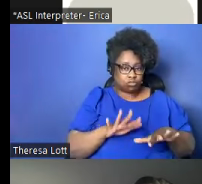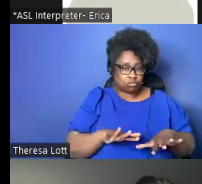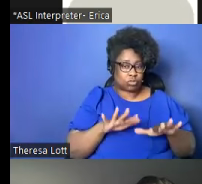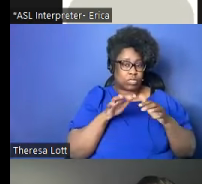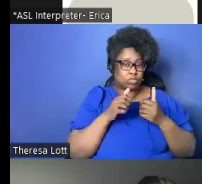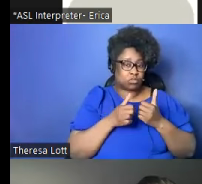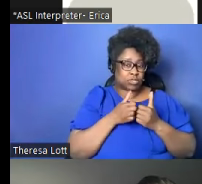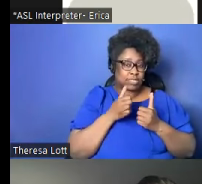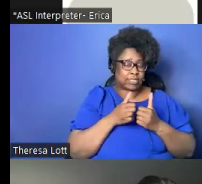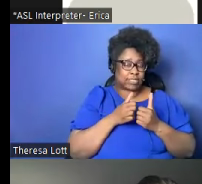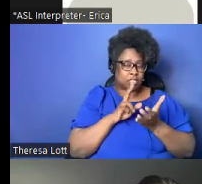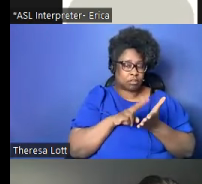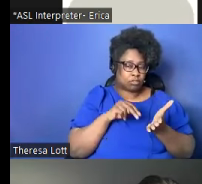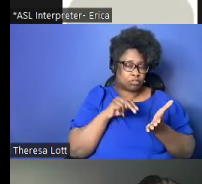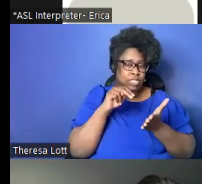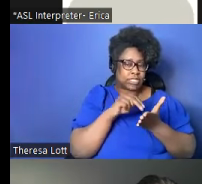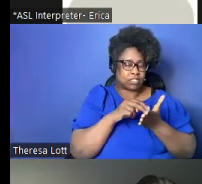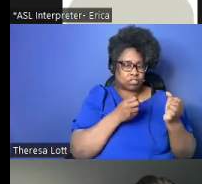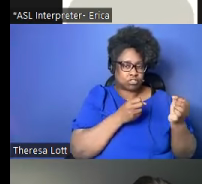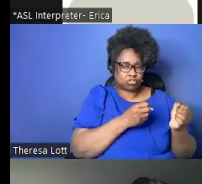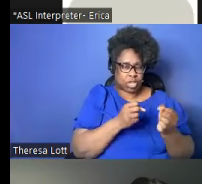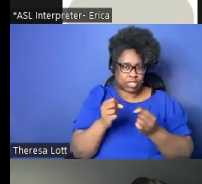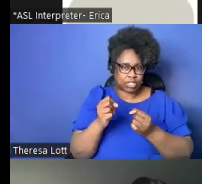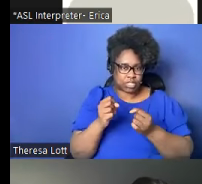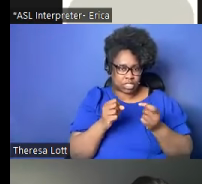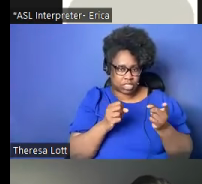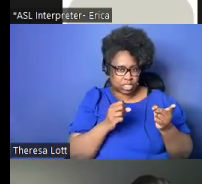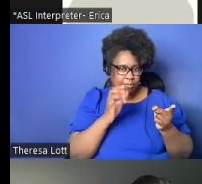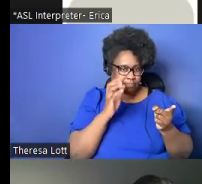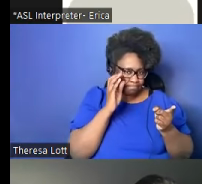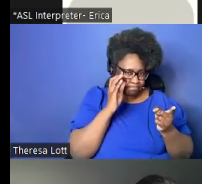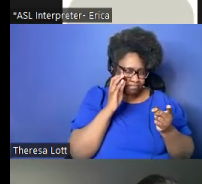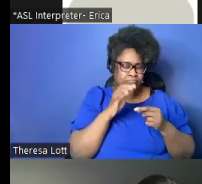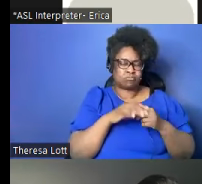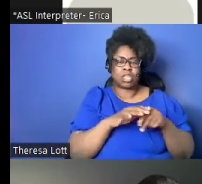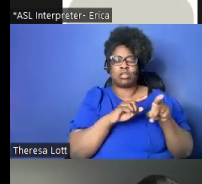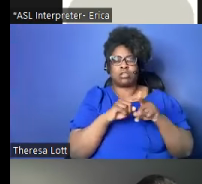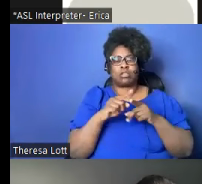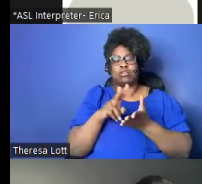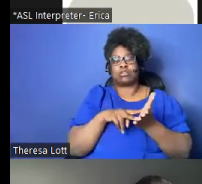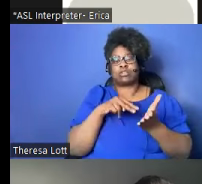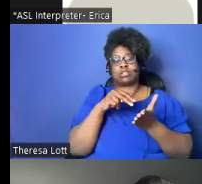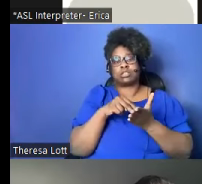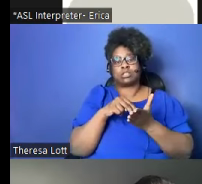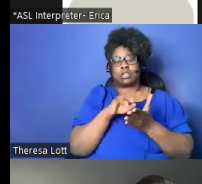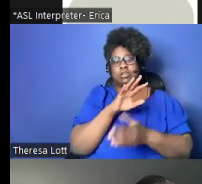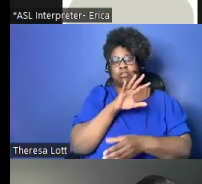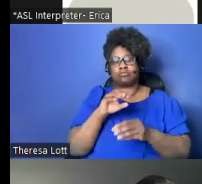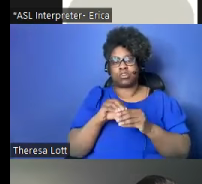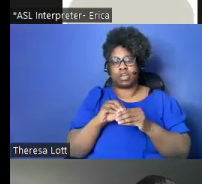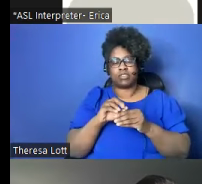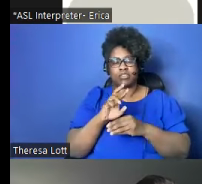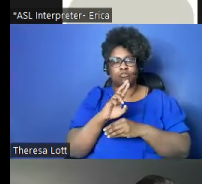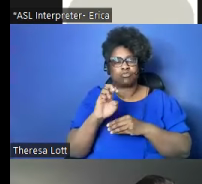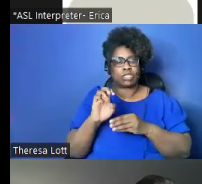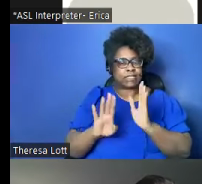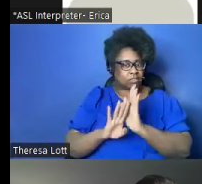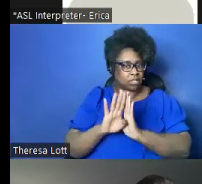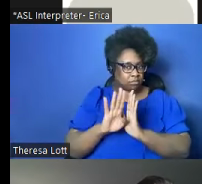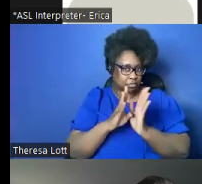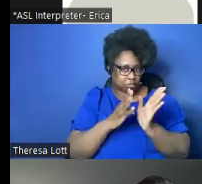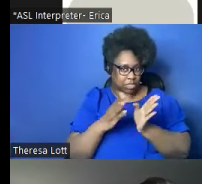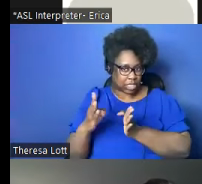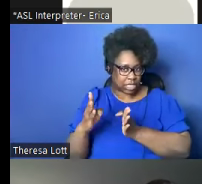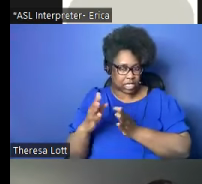strategies. Also includes, incorporating resiliency into redevelopment plans, as well as other ways of incentivizing